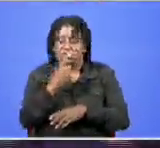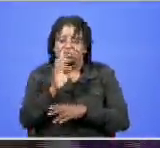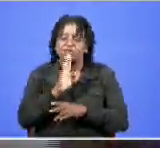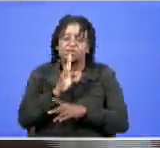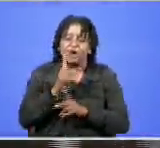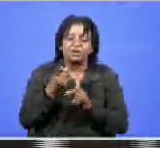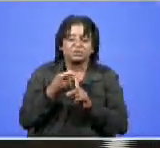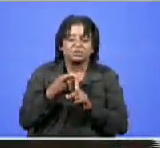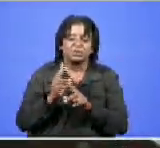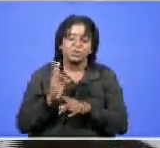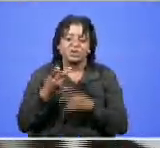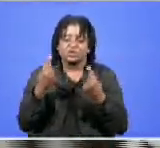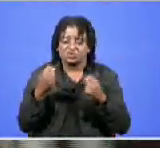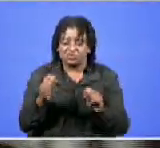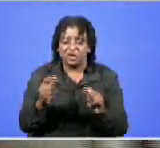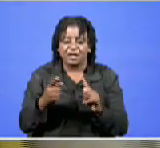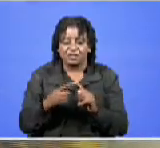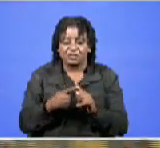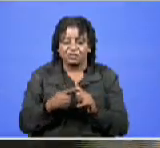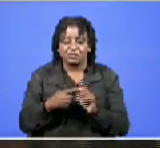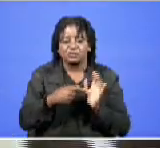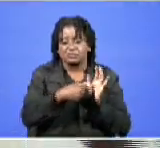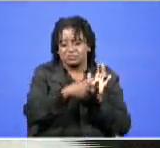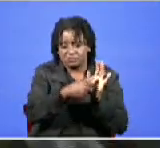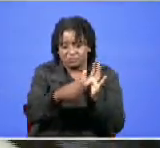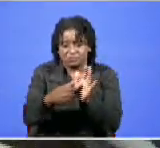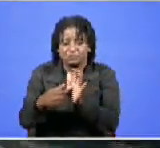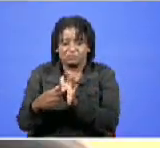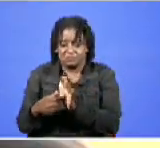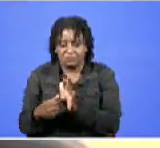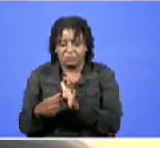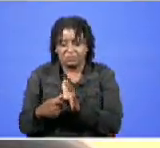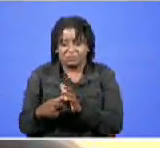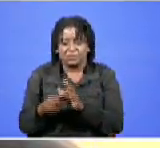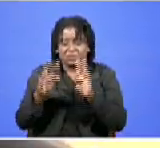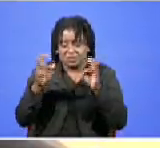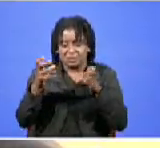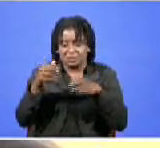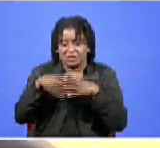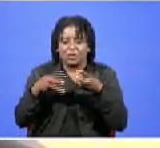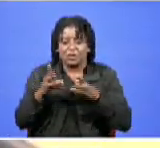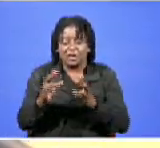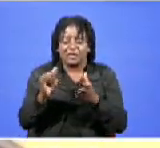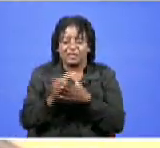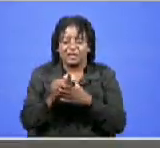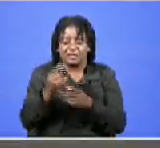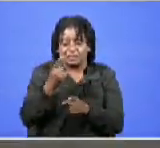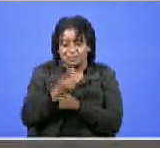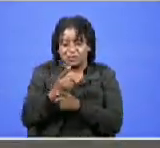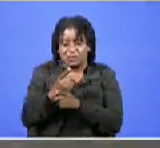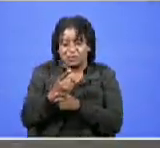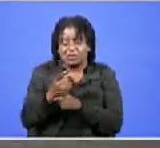to highlight the subject in a way that is appropriate to the age group.